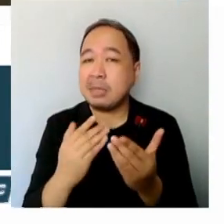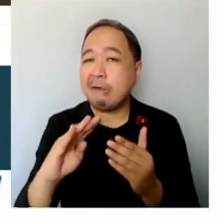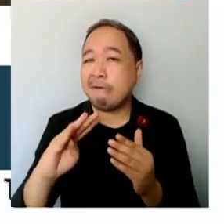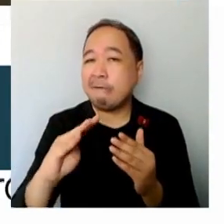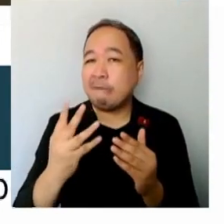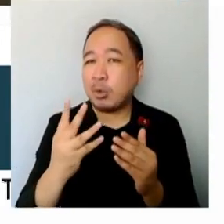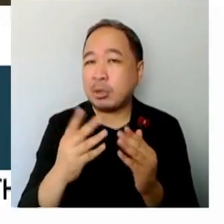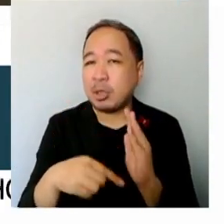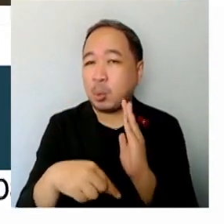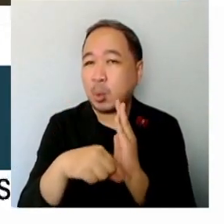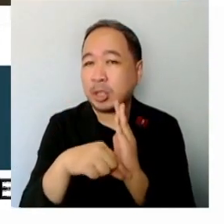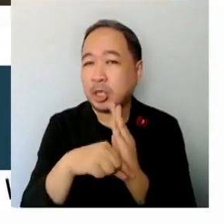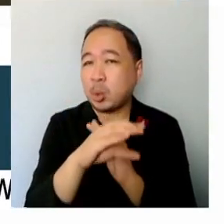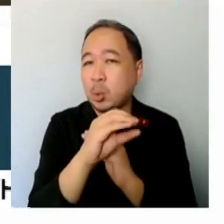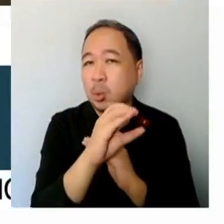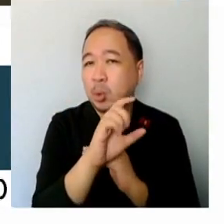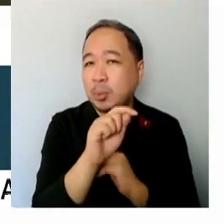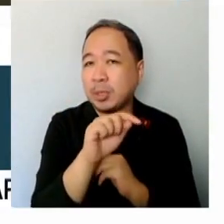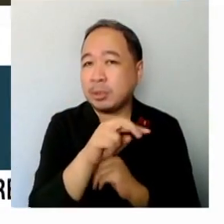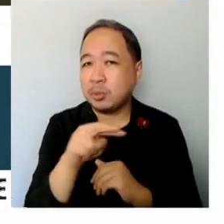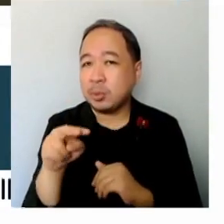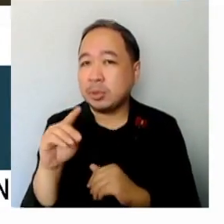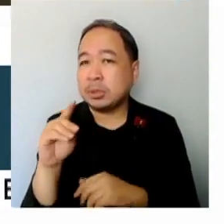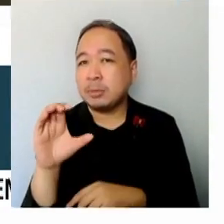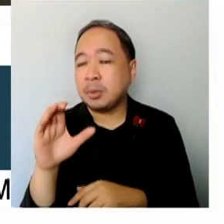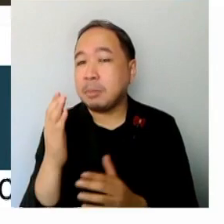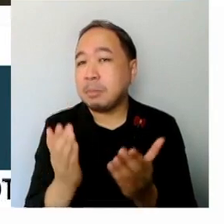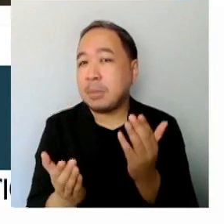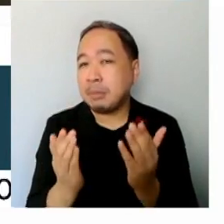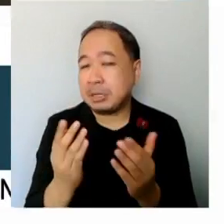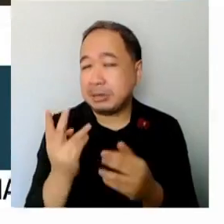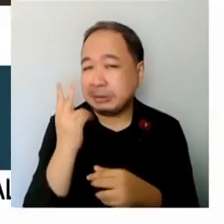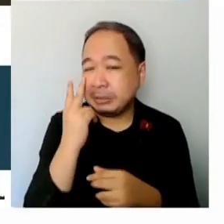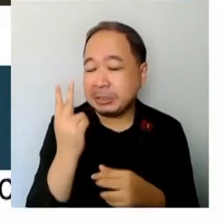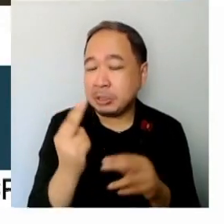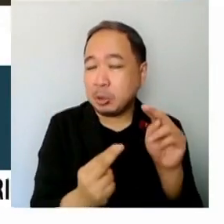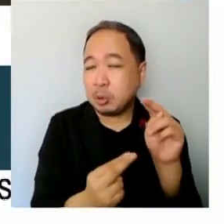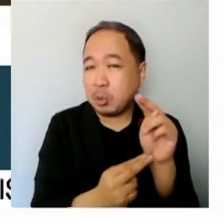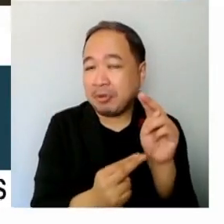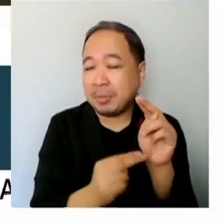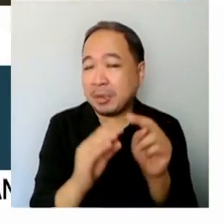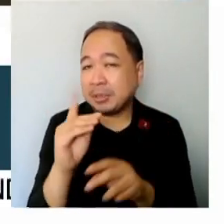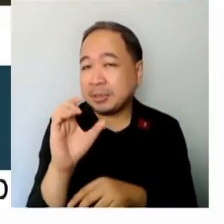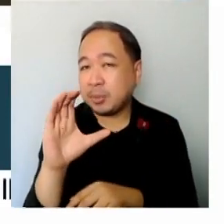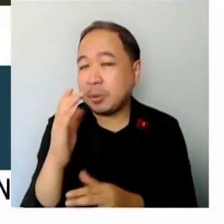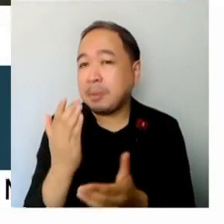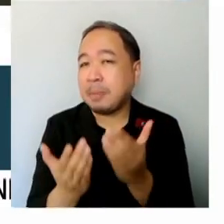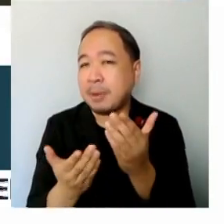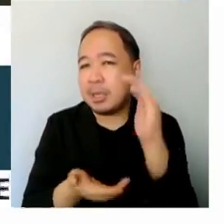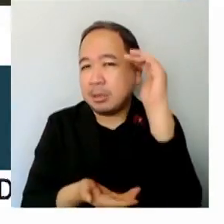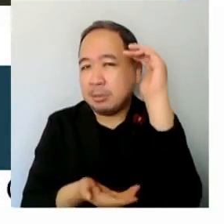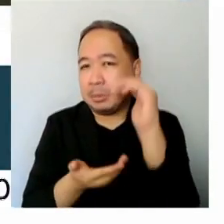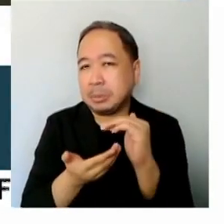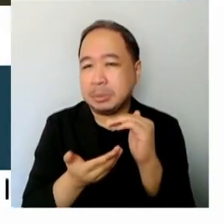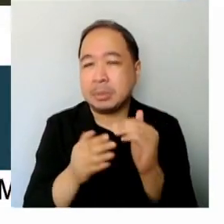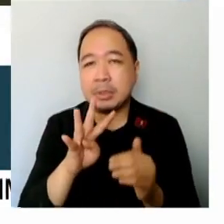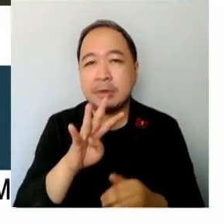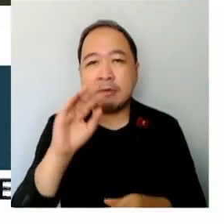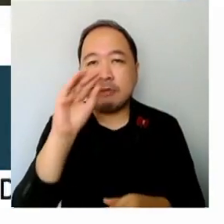show that by December or November, we may see below 4%